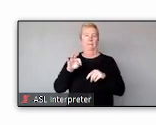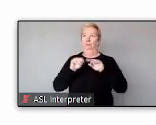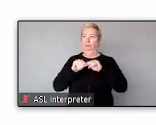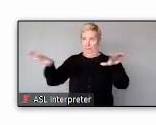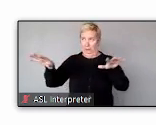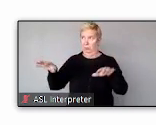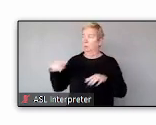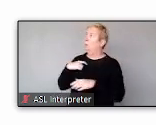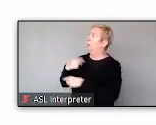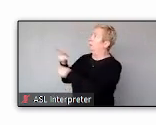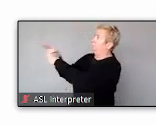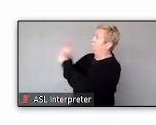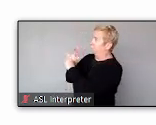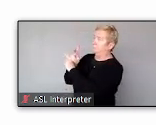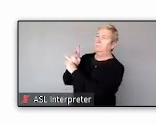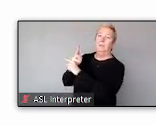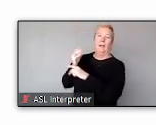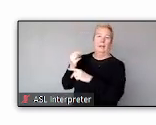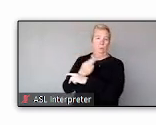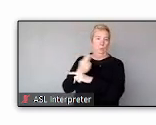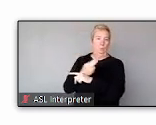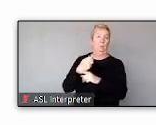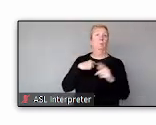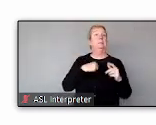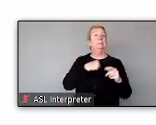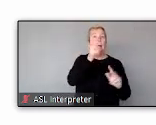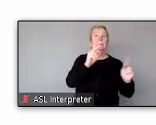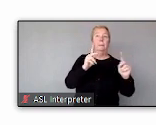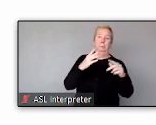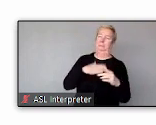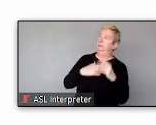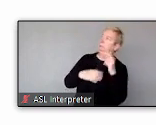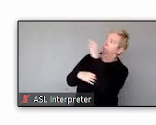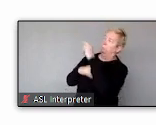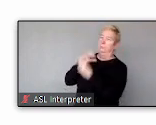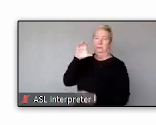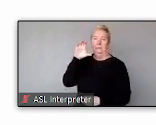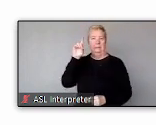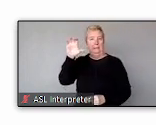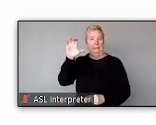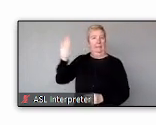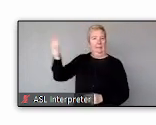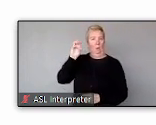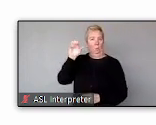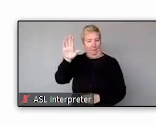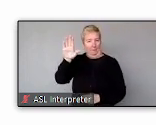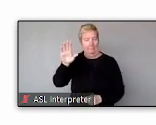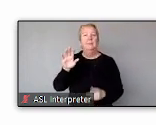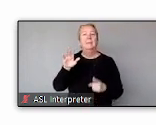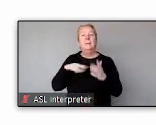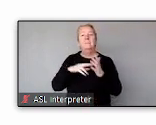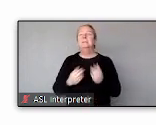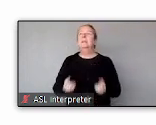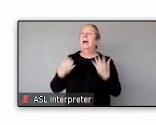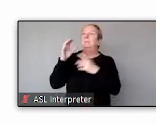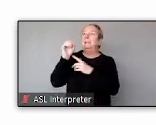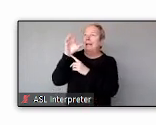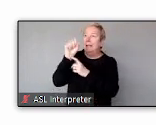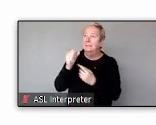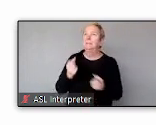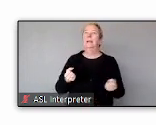that and directing people to that website. This is based on the number of cases and the volume in hospitals